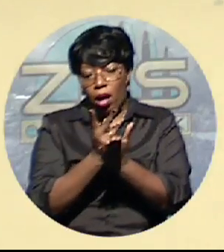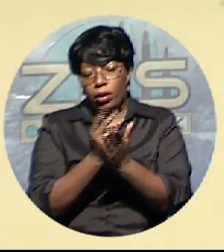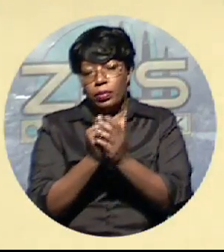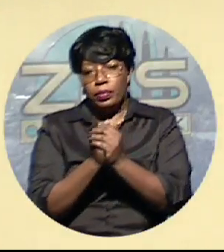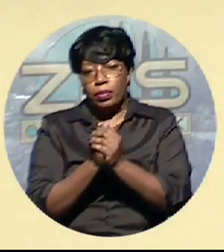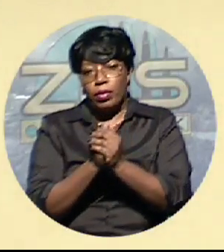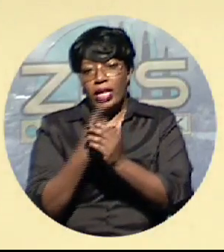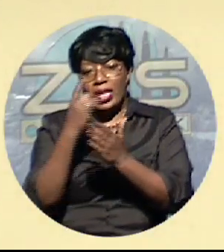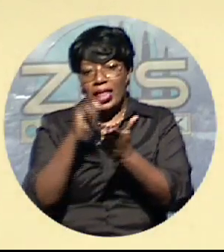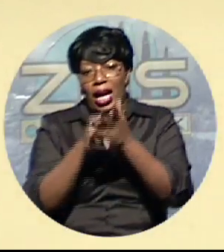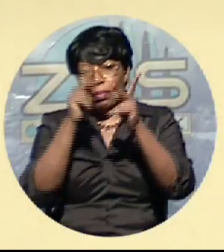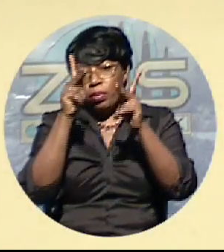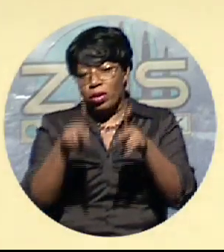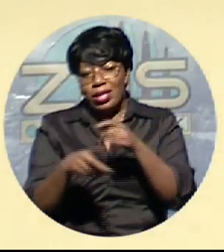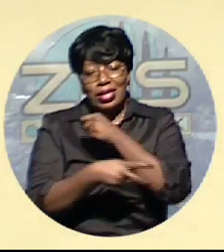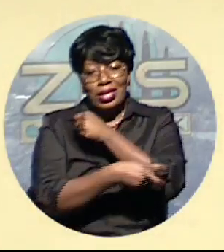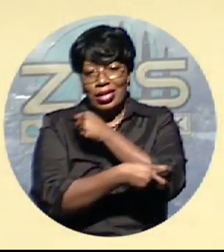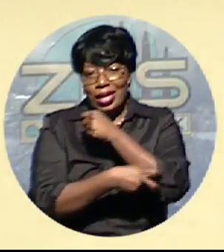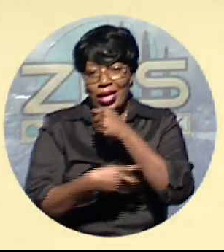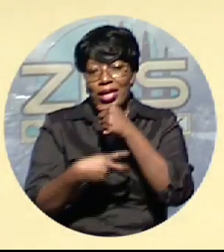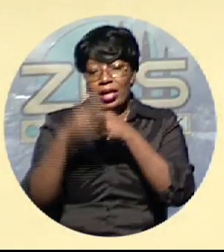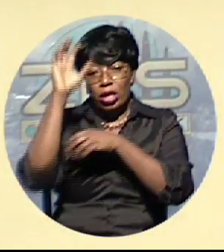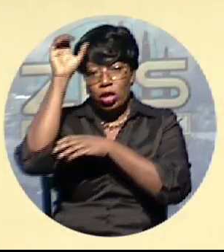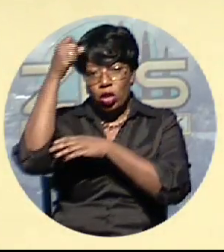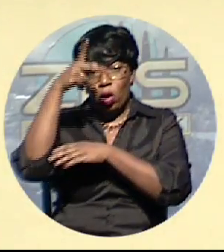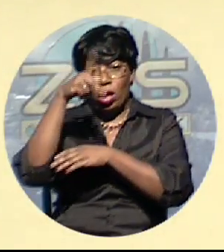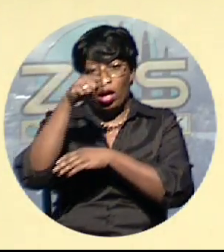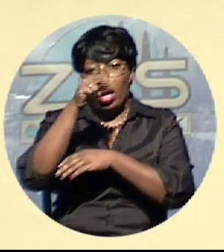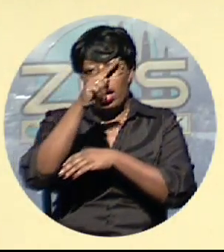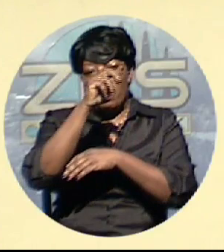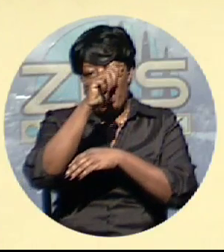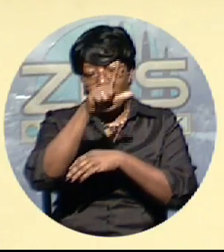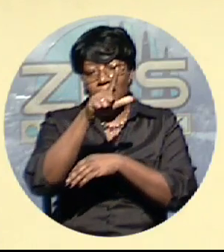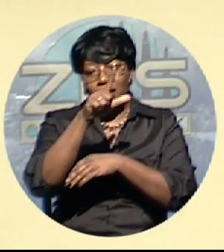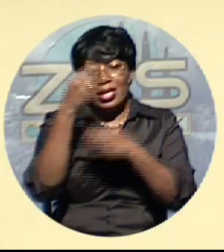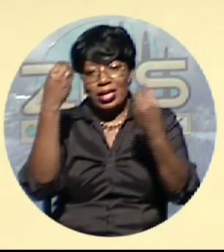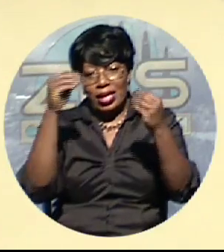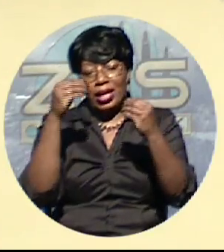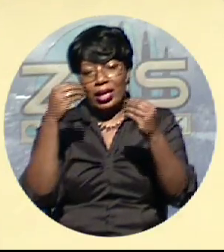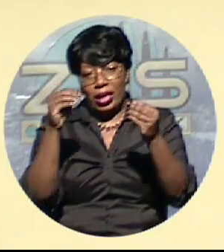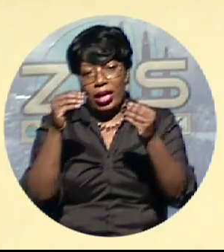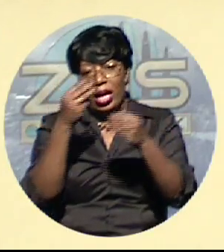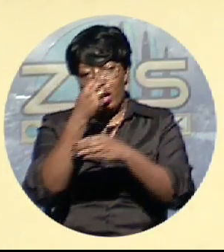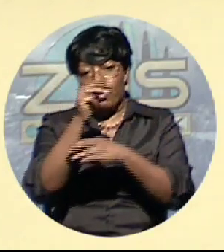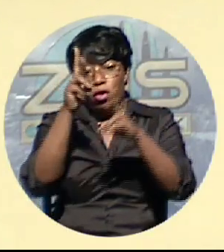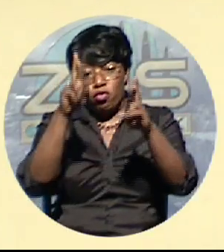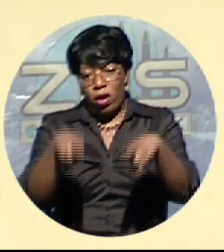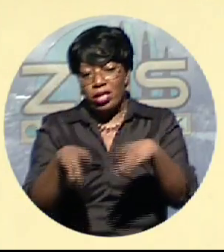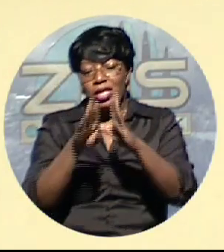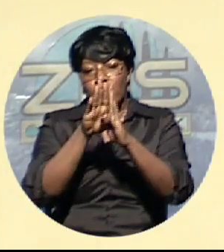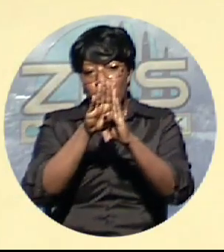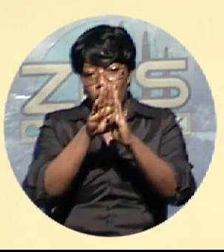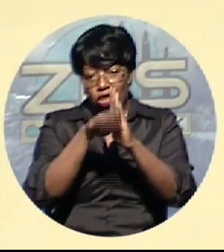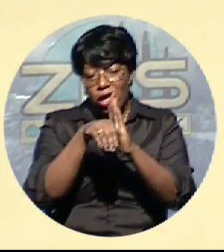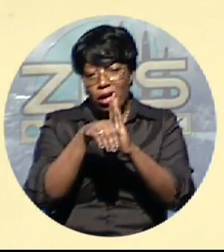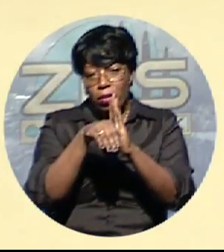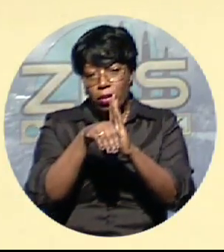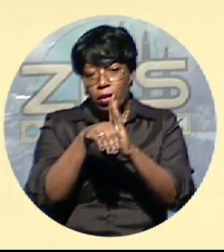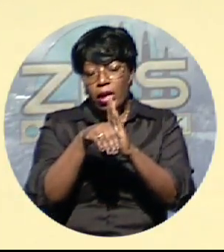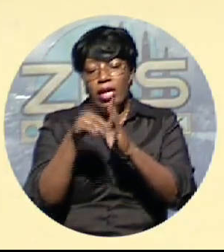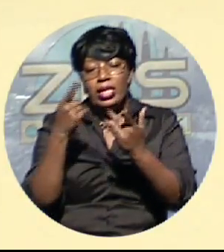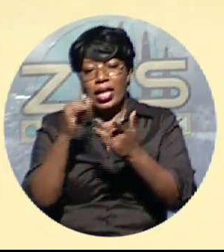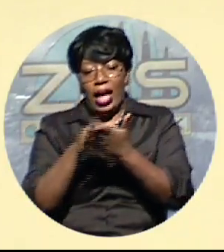also of the view that persons stealing solar panels are reselling them to residents for a cheaper price. He maintains police are